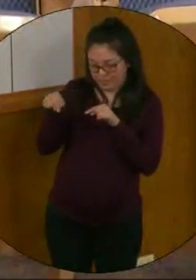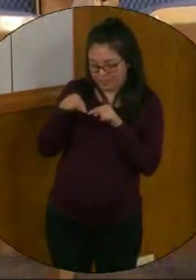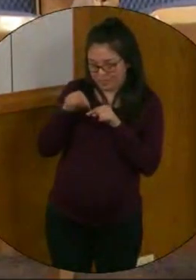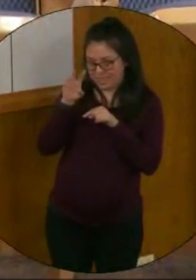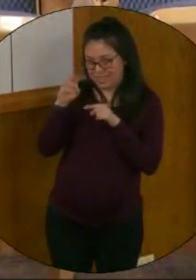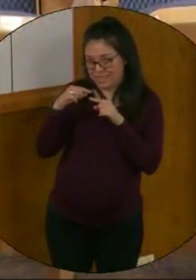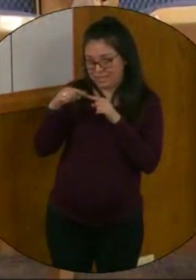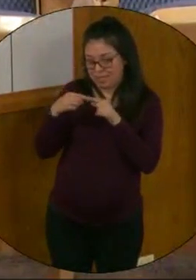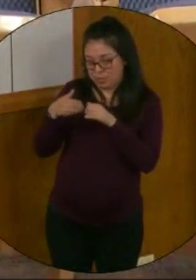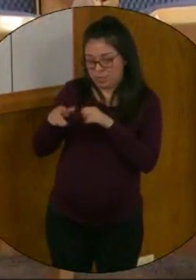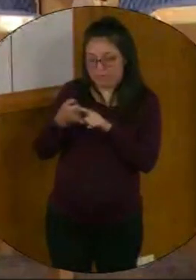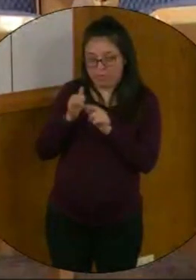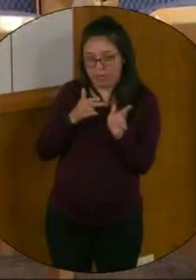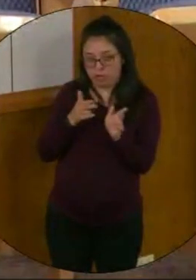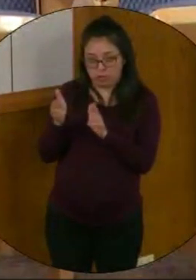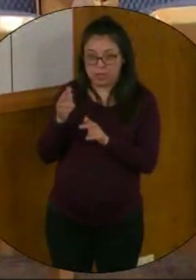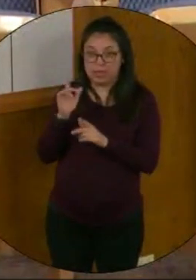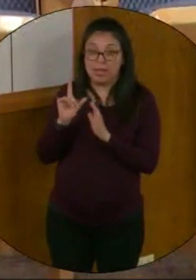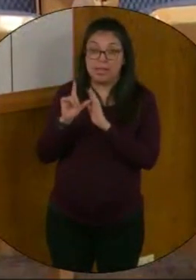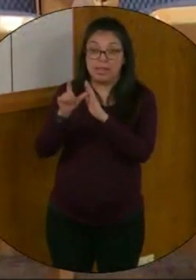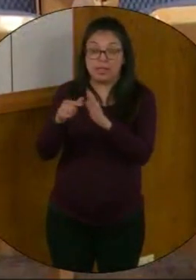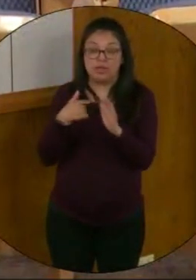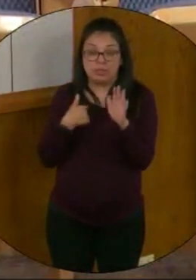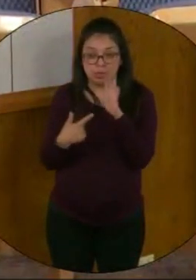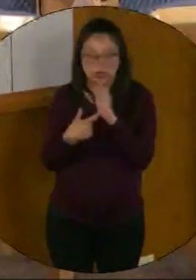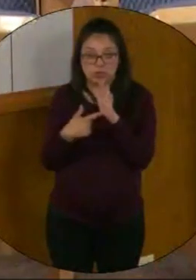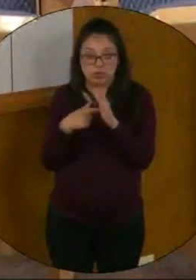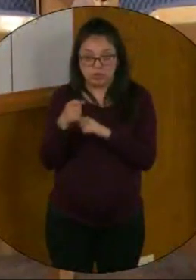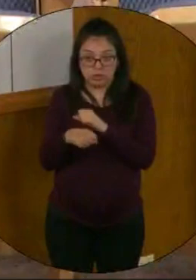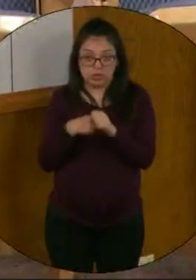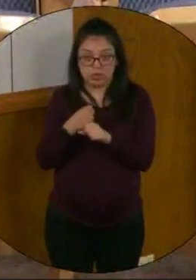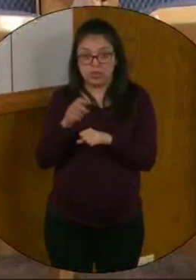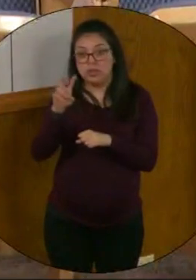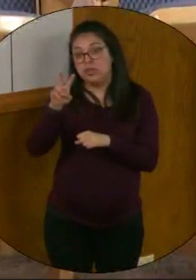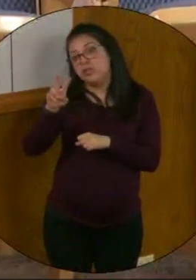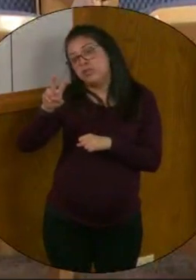shooting. Later on, my junior year, Virginia Tech happened.